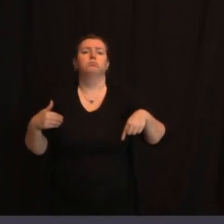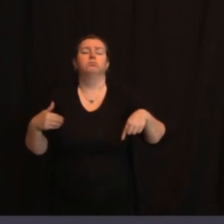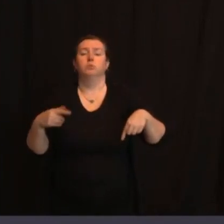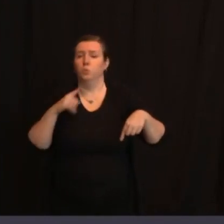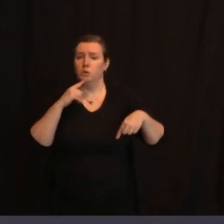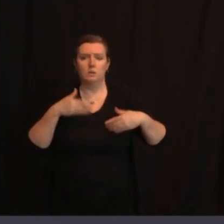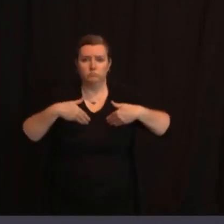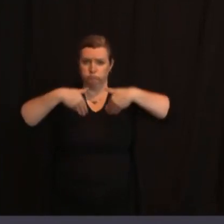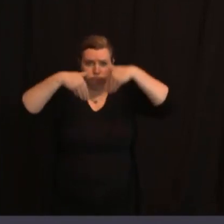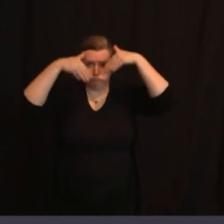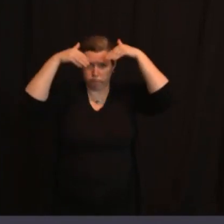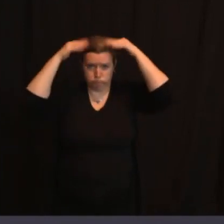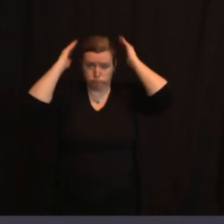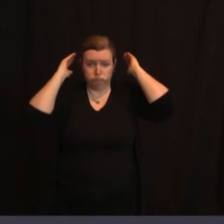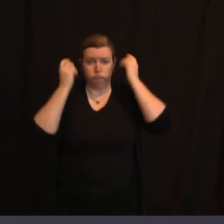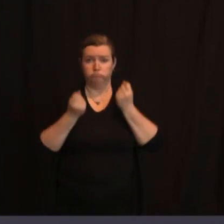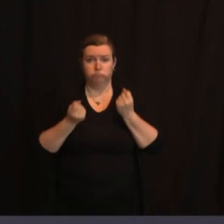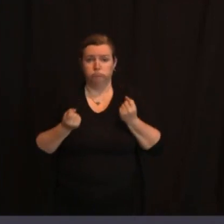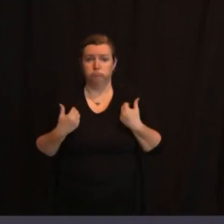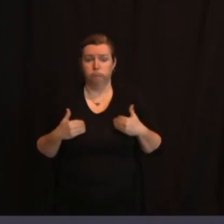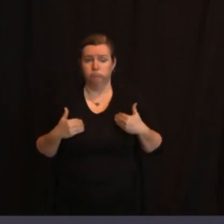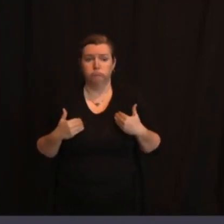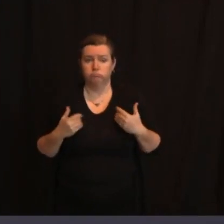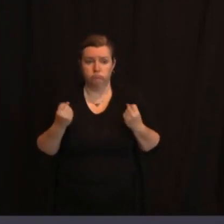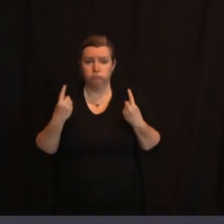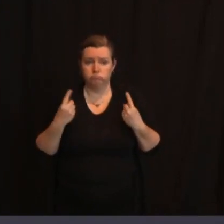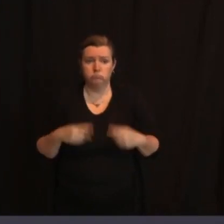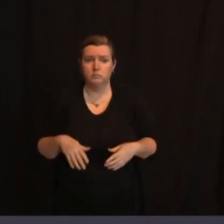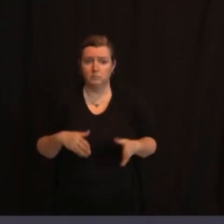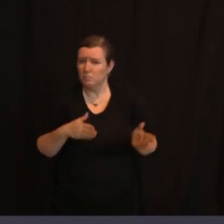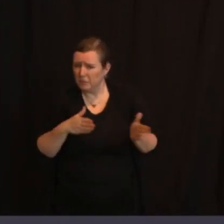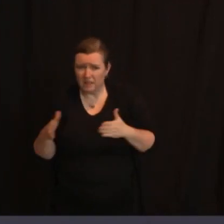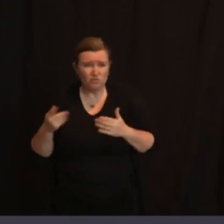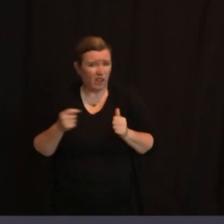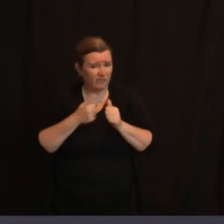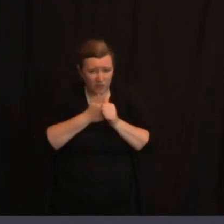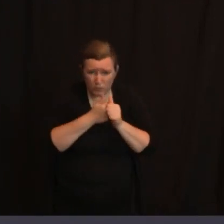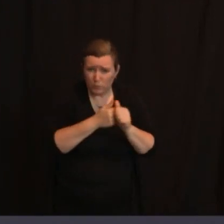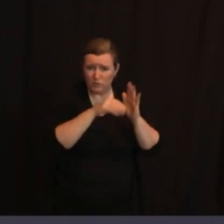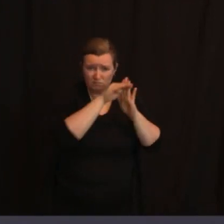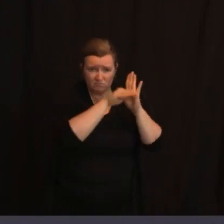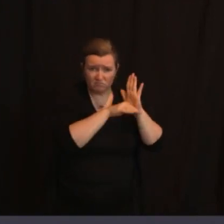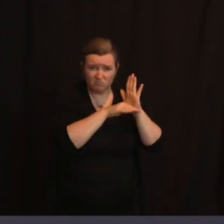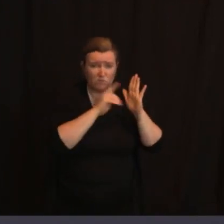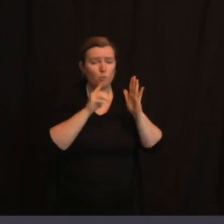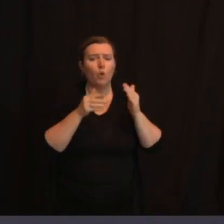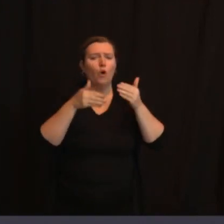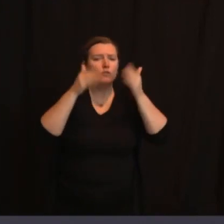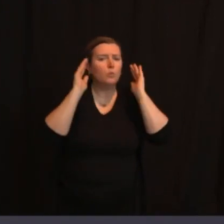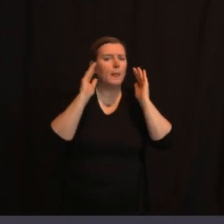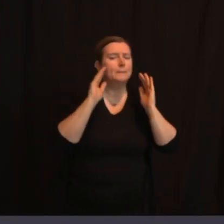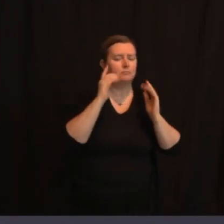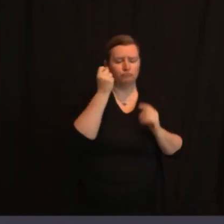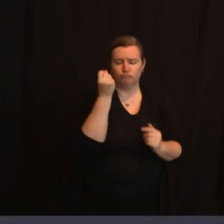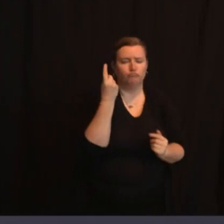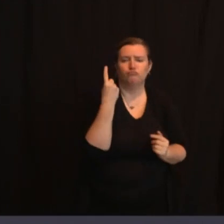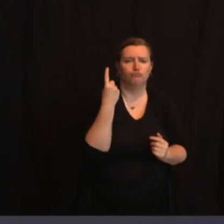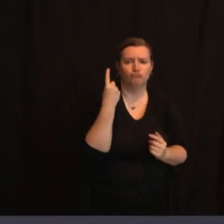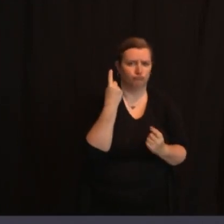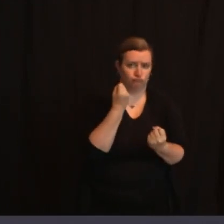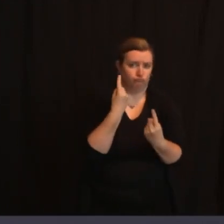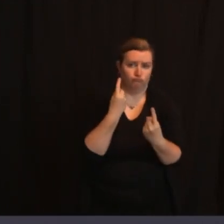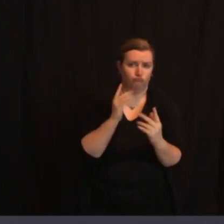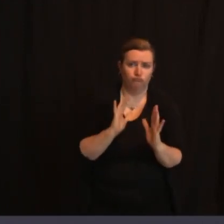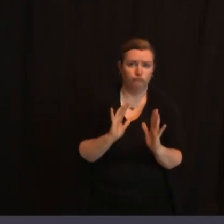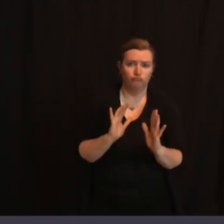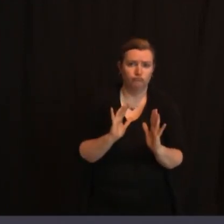based on the plan that you submitted and our expectations, but it overwhelmed you. That is also an aspect I'm sure that you'll uncover. Thank